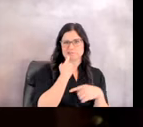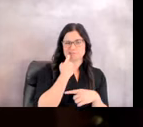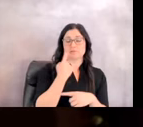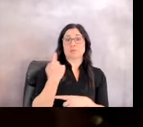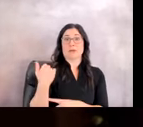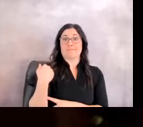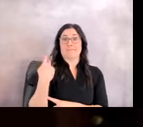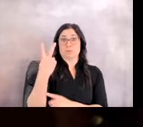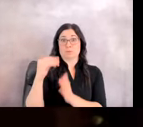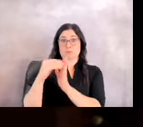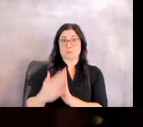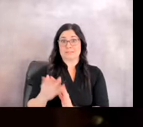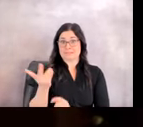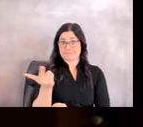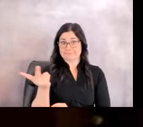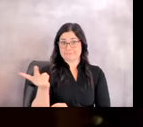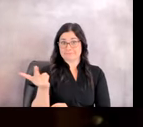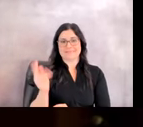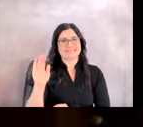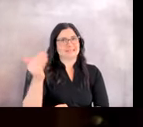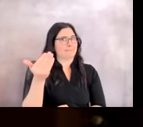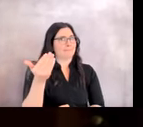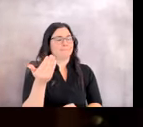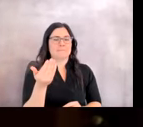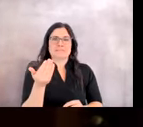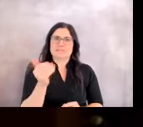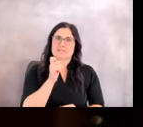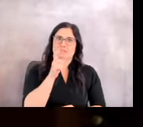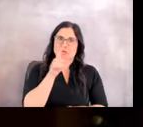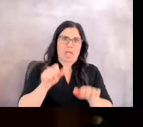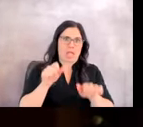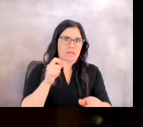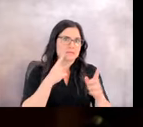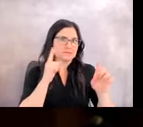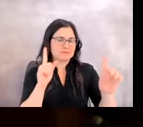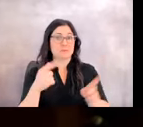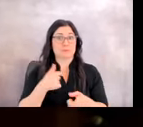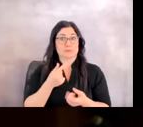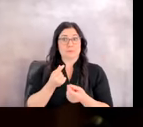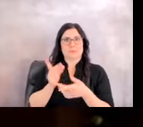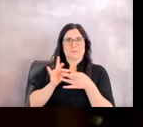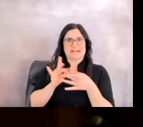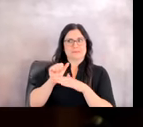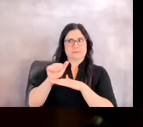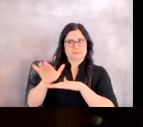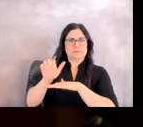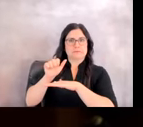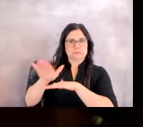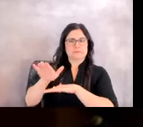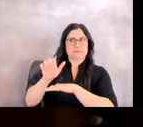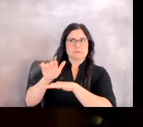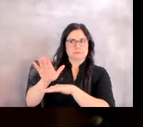that are not looking like they're gonna make it. And I sent them message after message saying, you